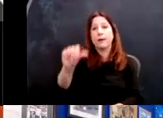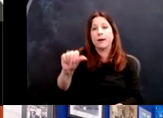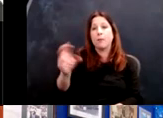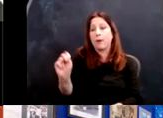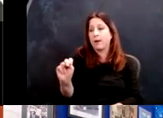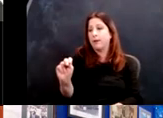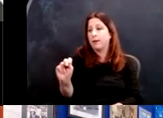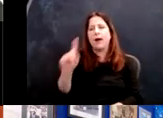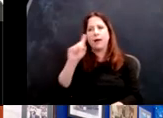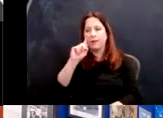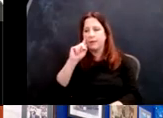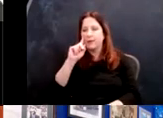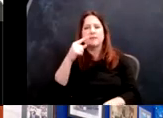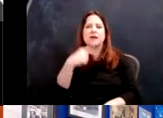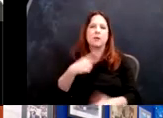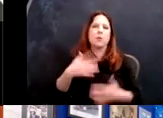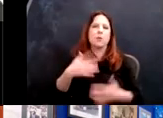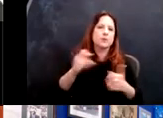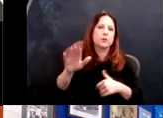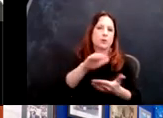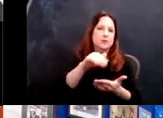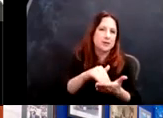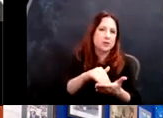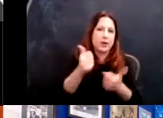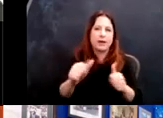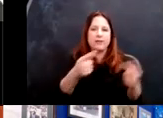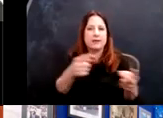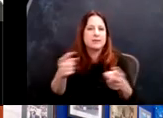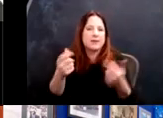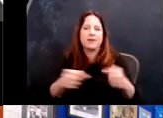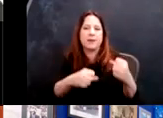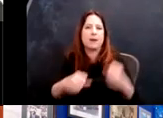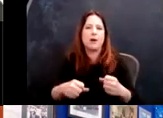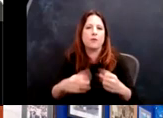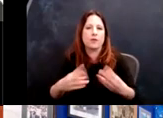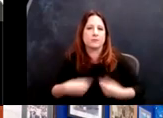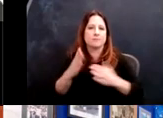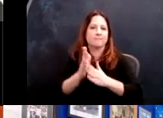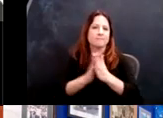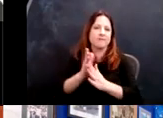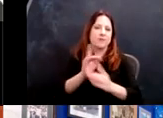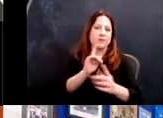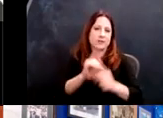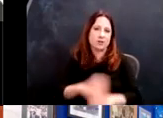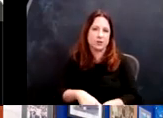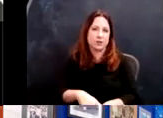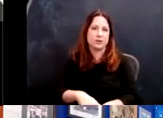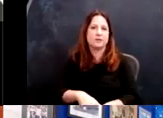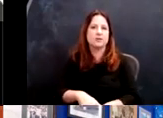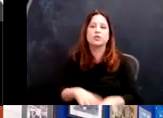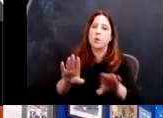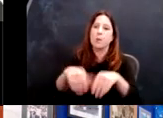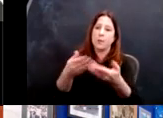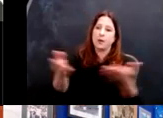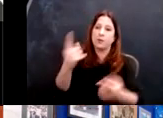about how things are going at your center and what you think are the most powerful things and anything that has sparked during this discussion. I'll open up for you guys to ask